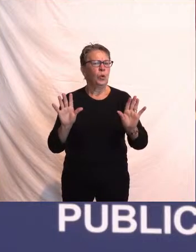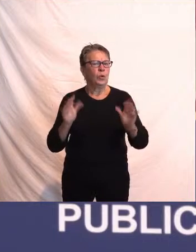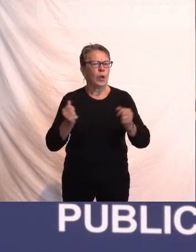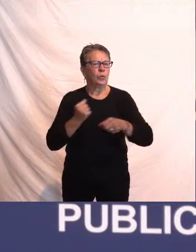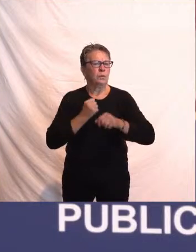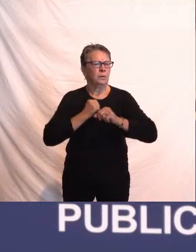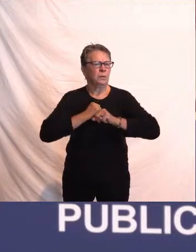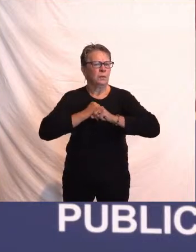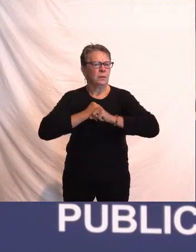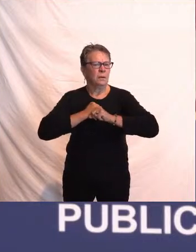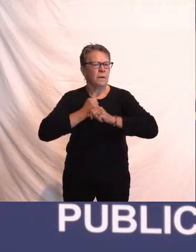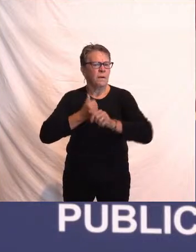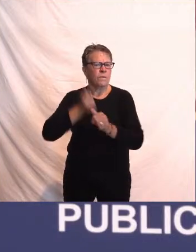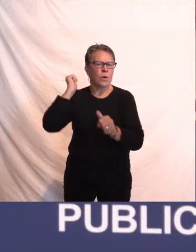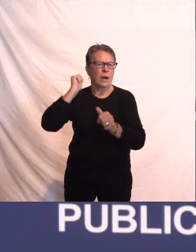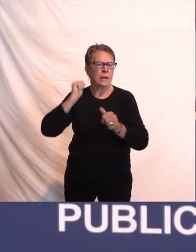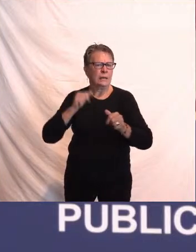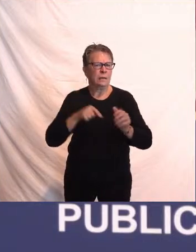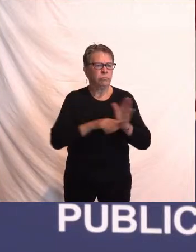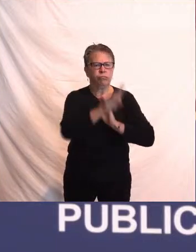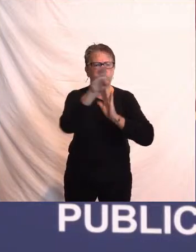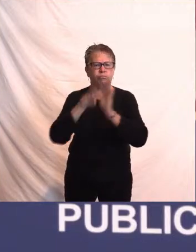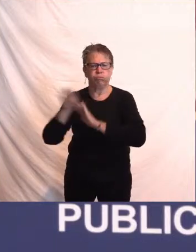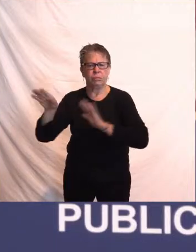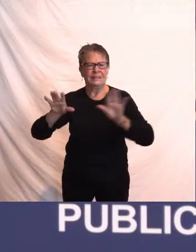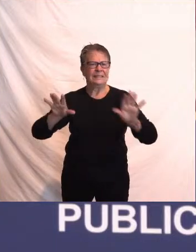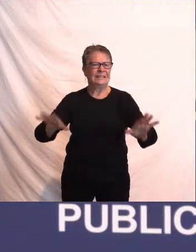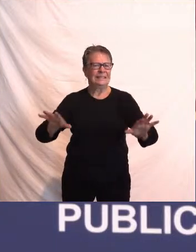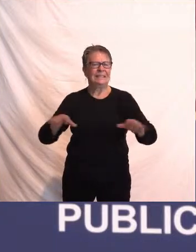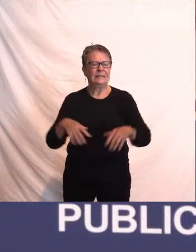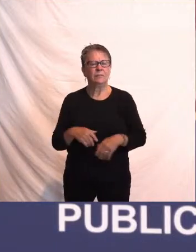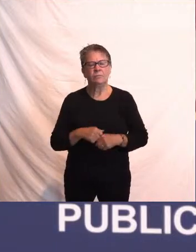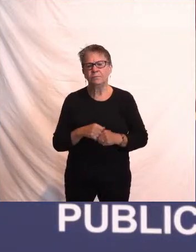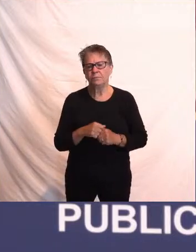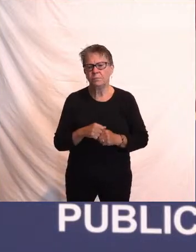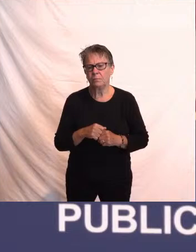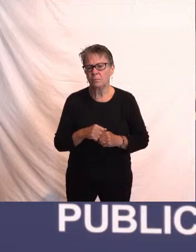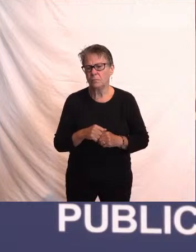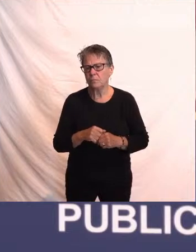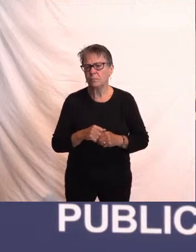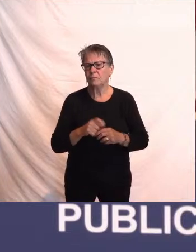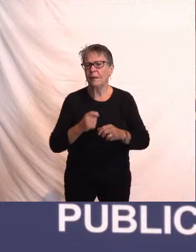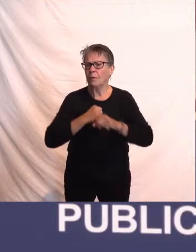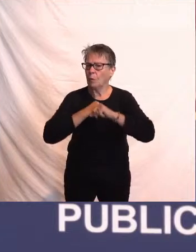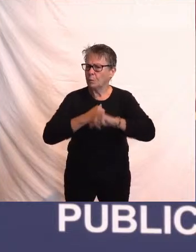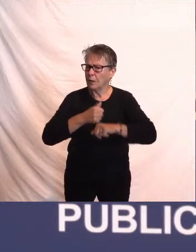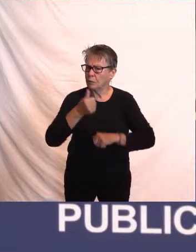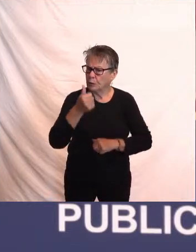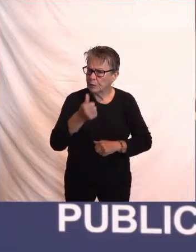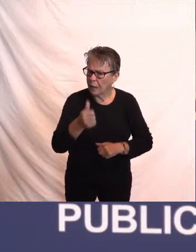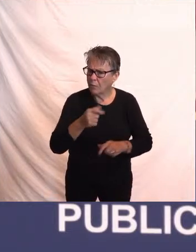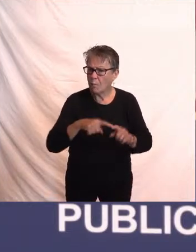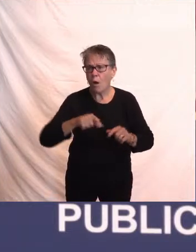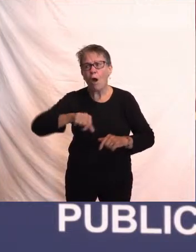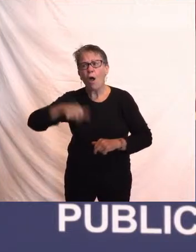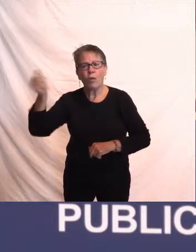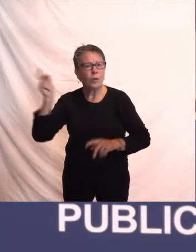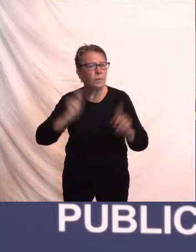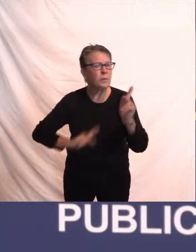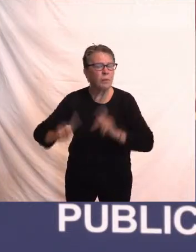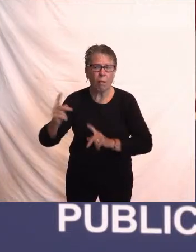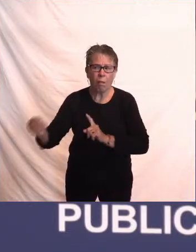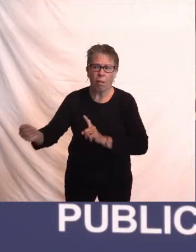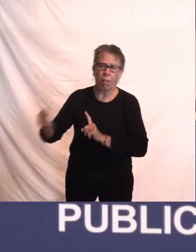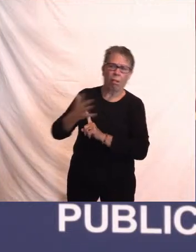and others, especially those who are particularly vulnerable to both COVID-19 and influenza, such as older adults